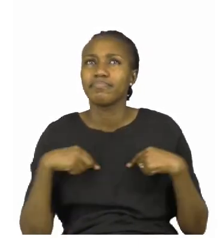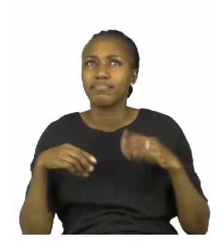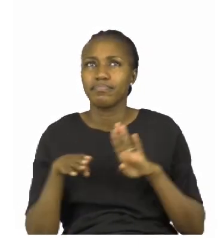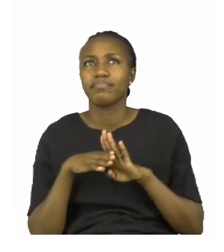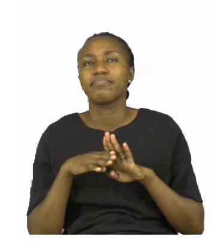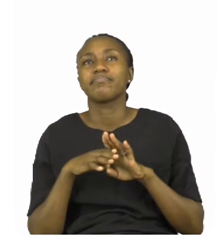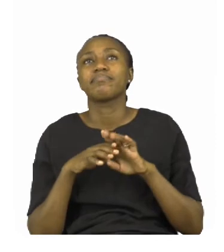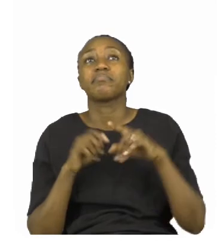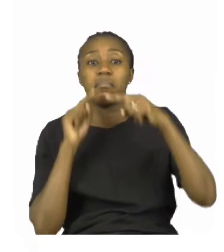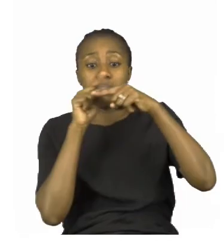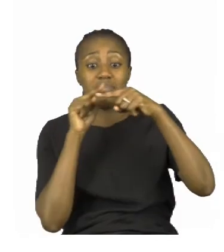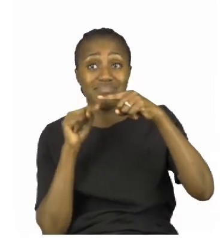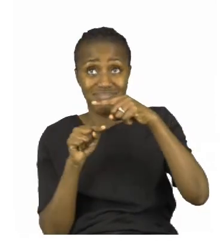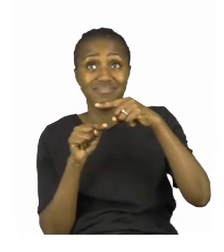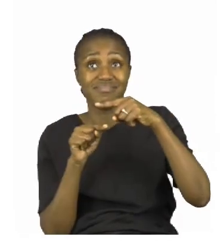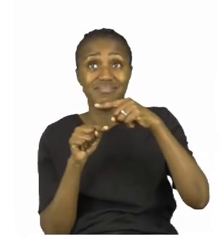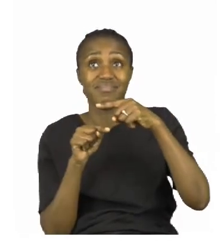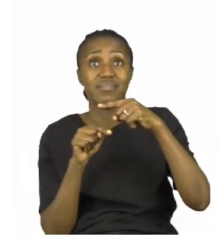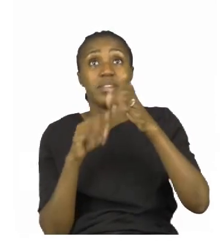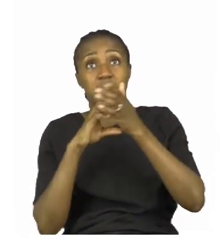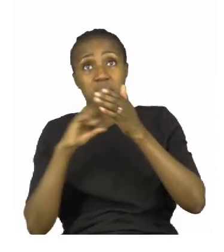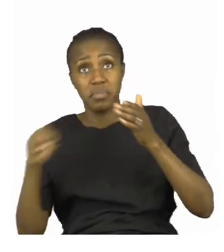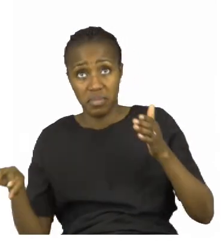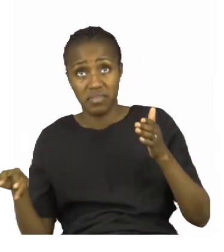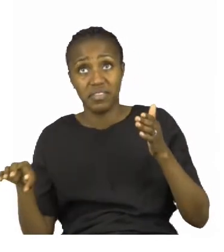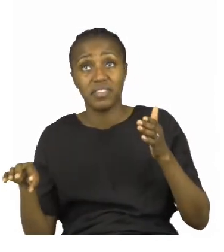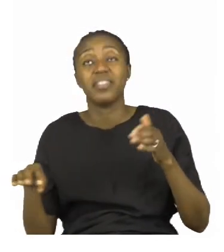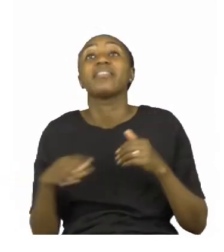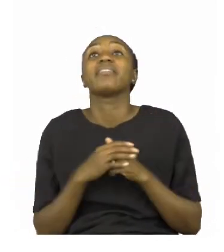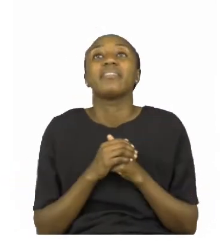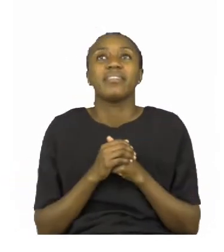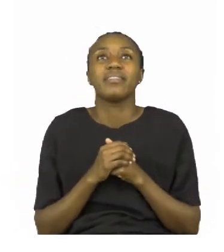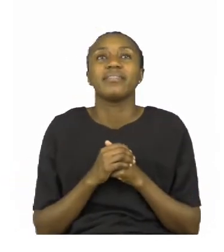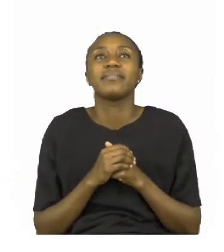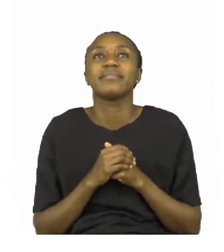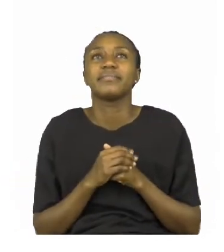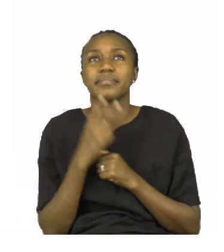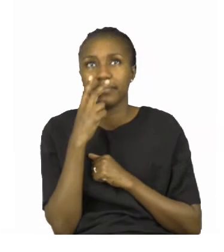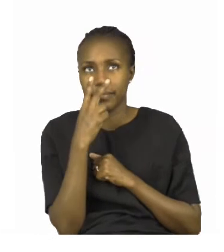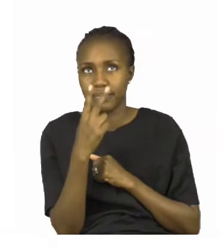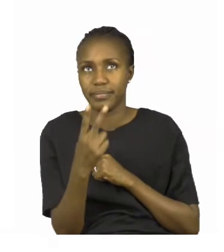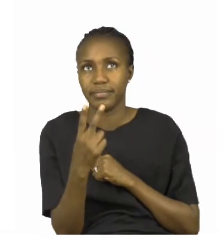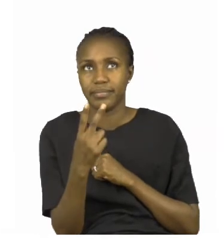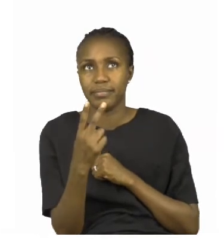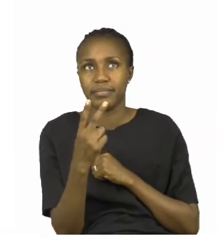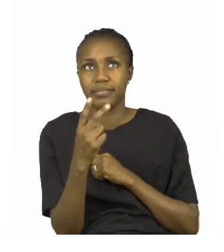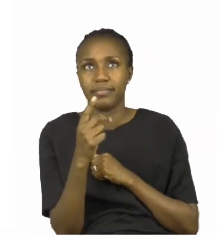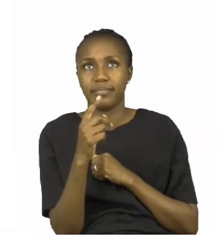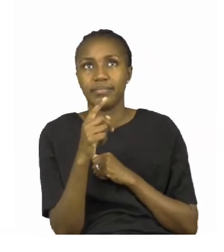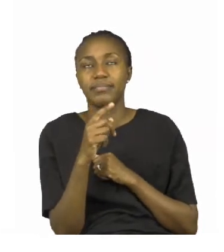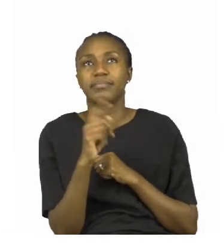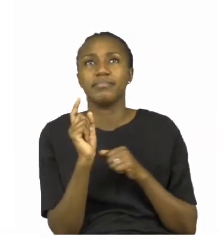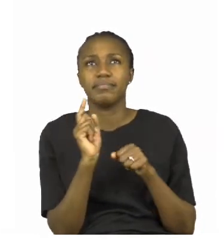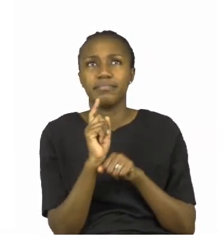by subtraction, which is taking away. Now, as you can see, the first ones are